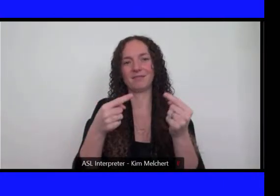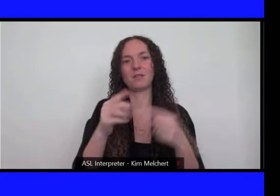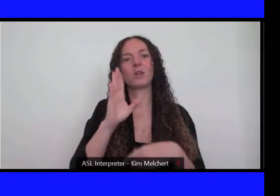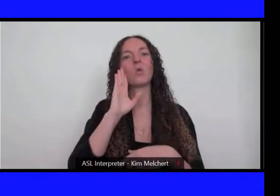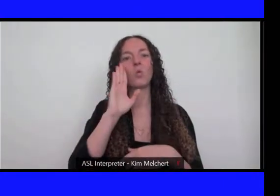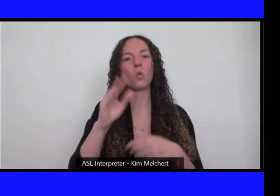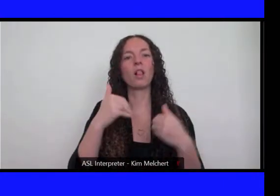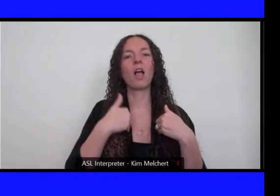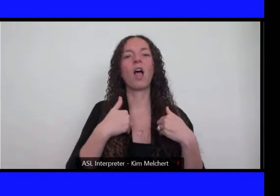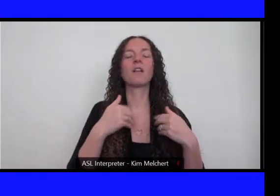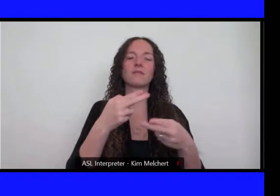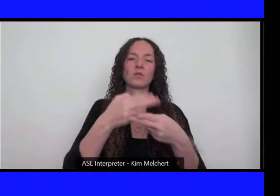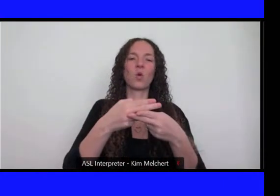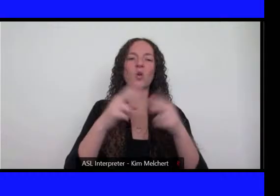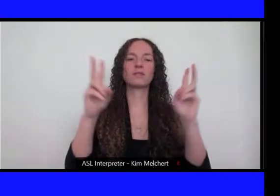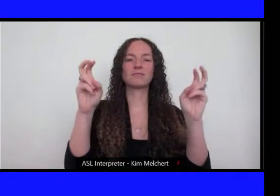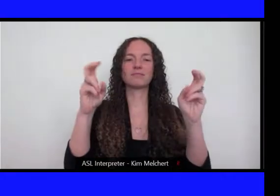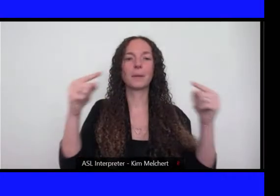sickle crisis.